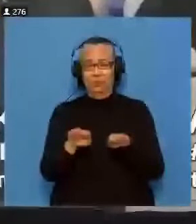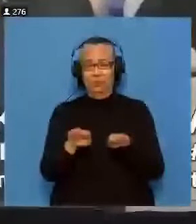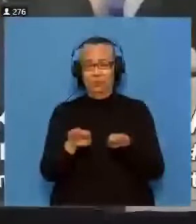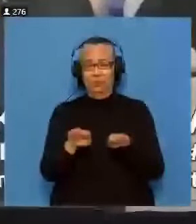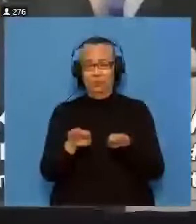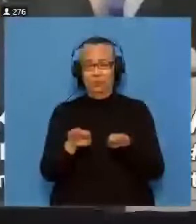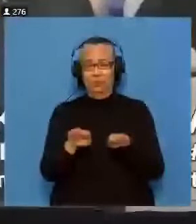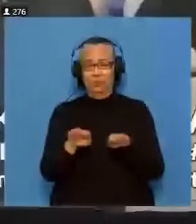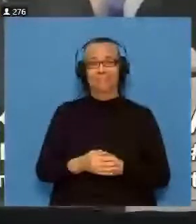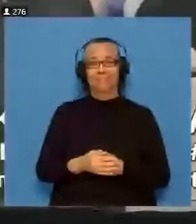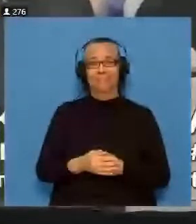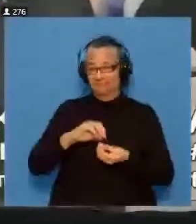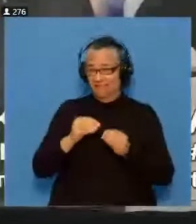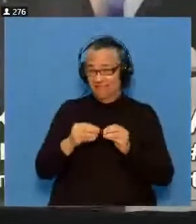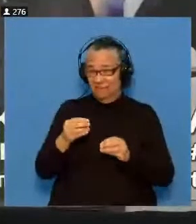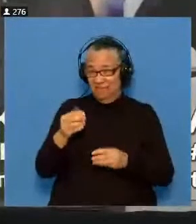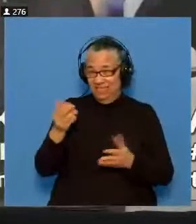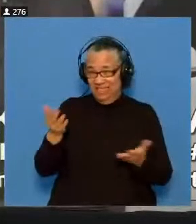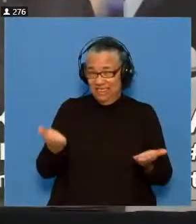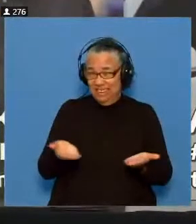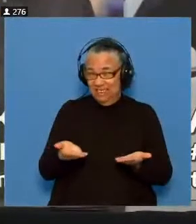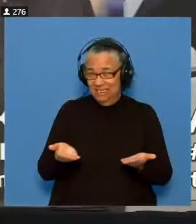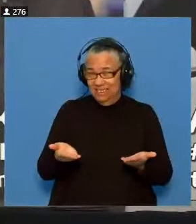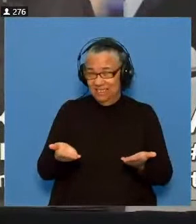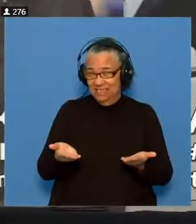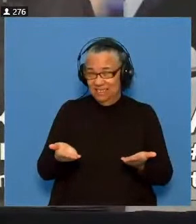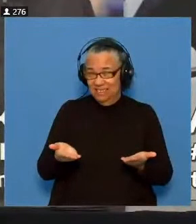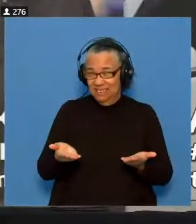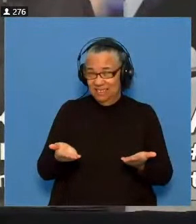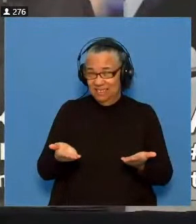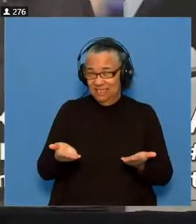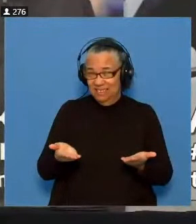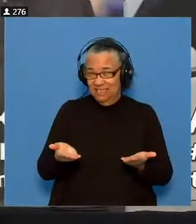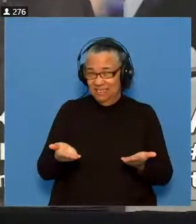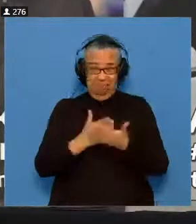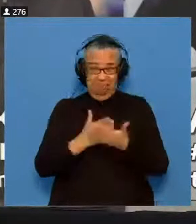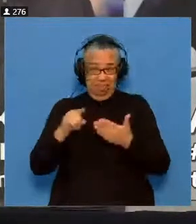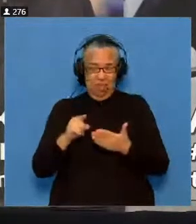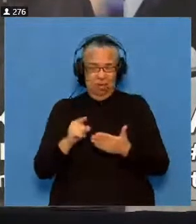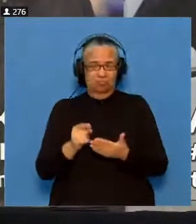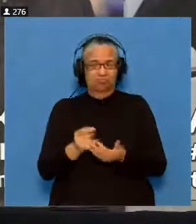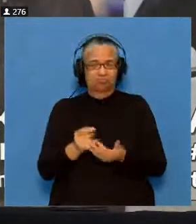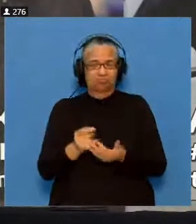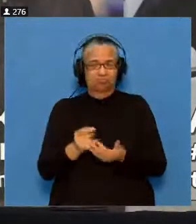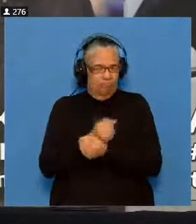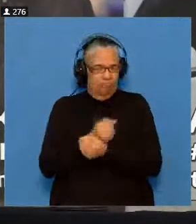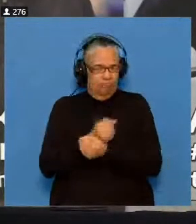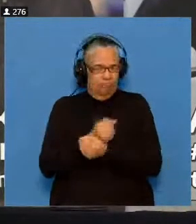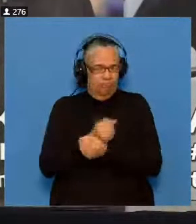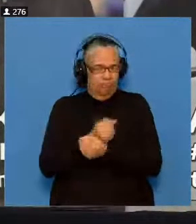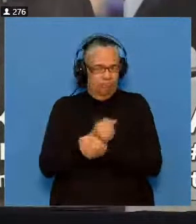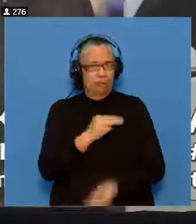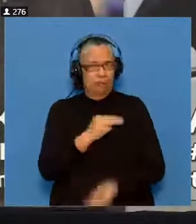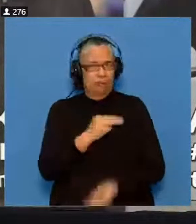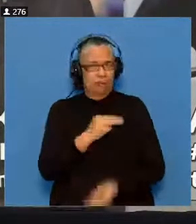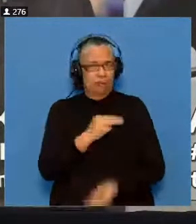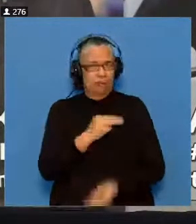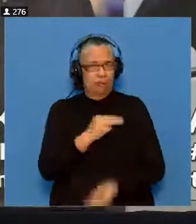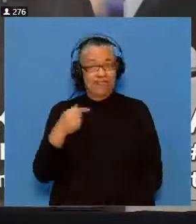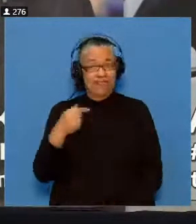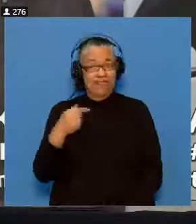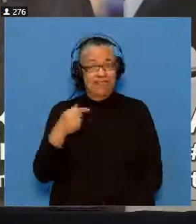that is without question somebody's loved one. And we must remember that this virus can take